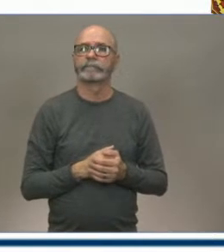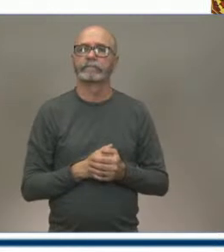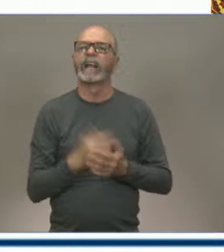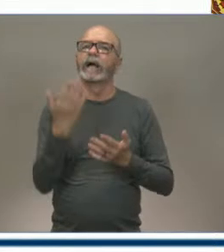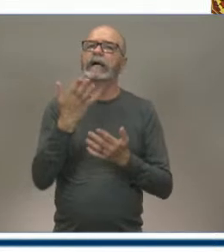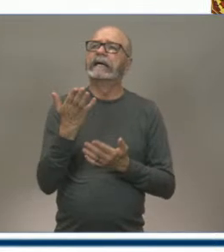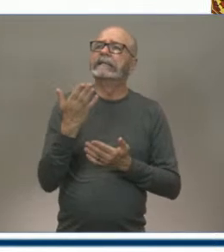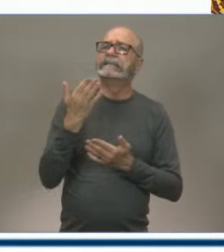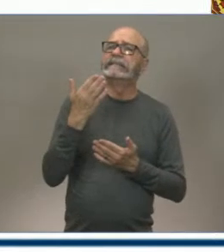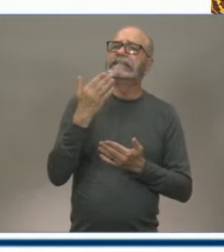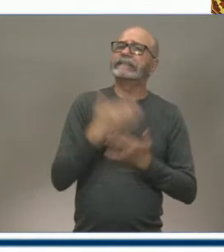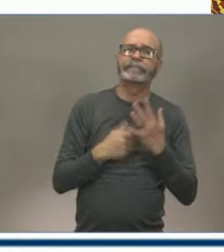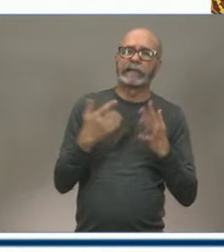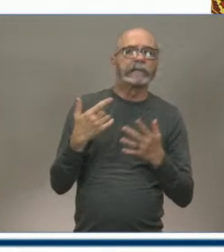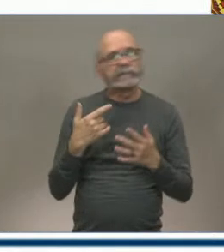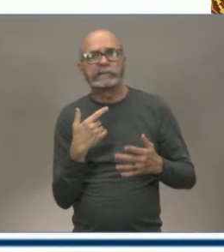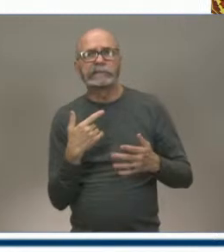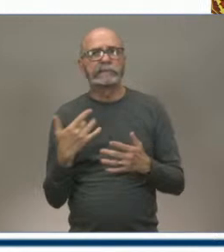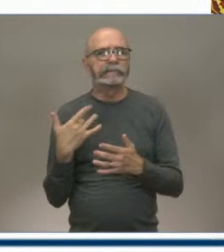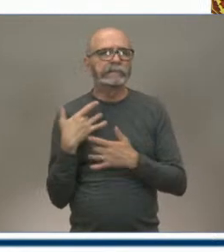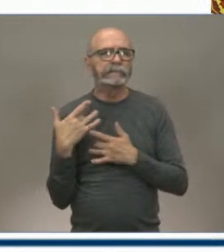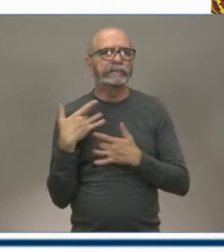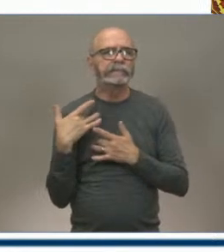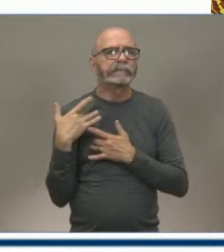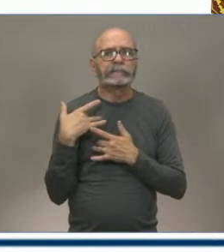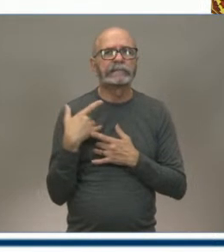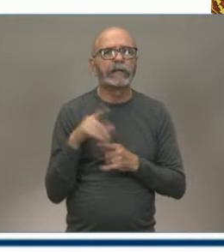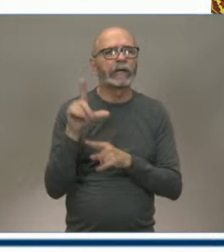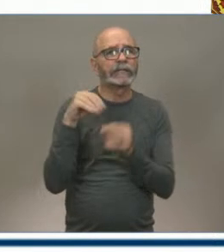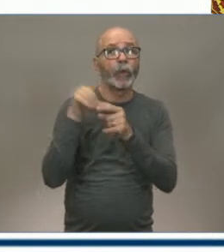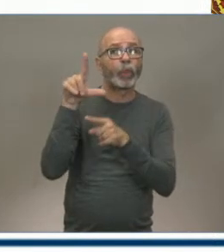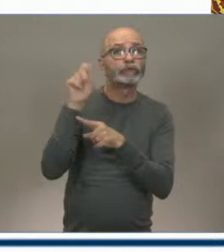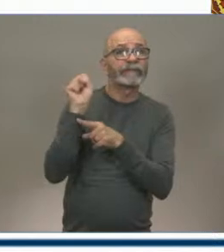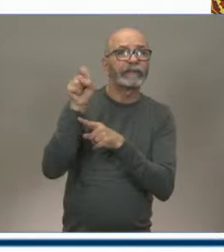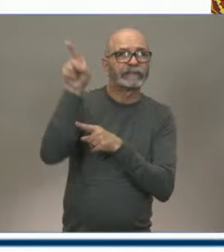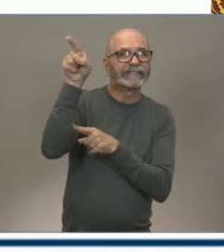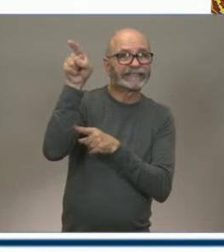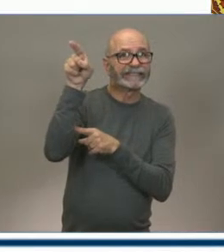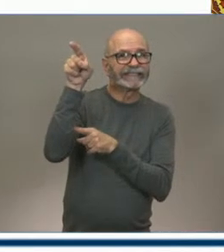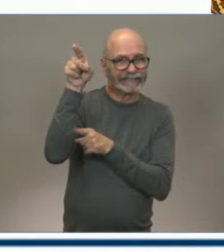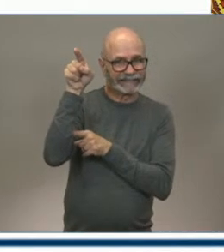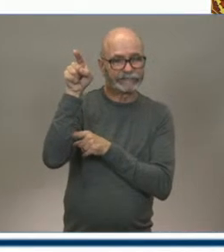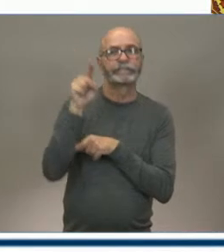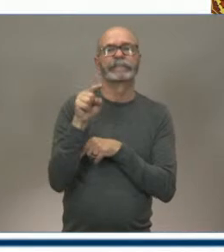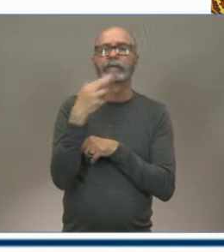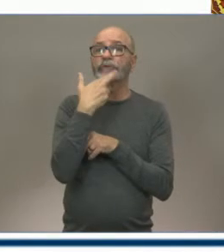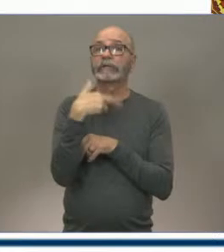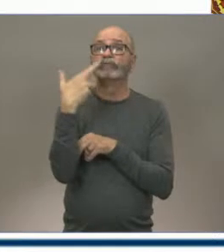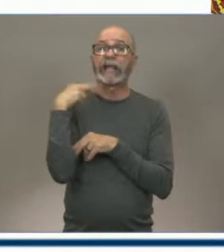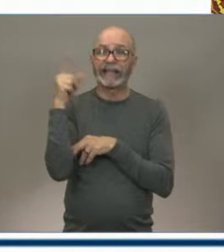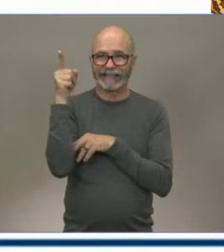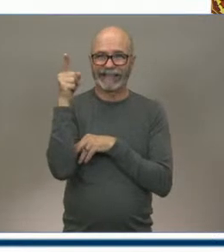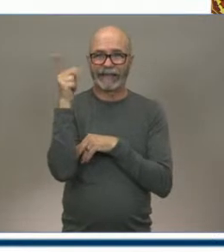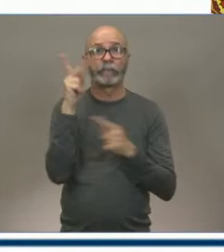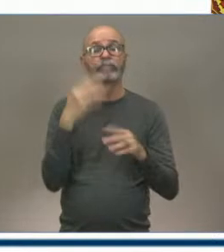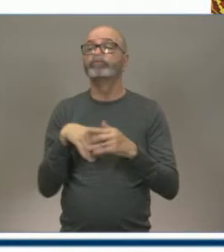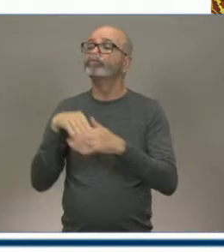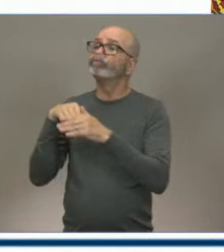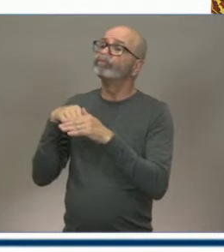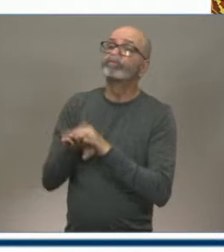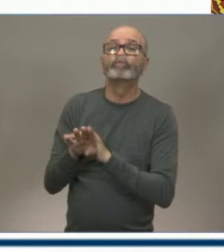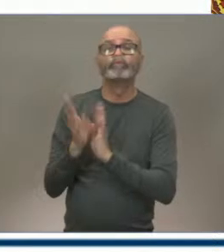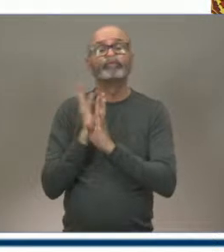that reportedly is not requiring customers to wear masks, like on the way to